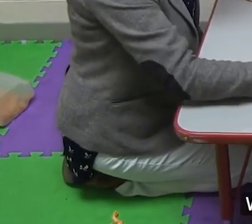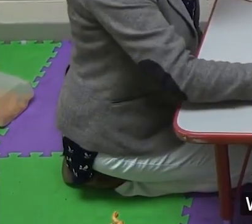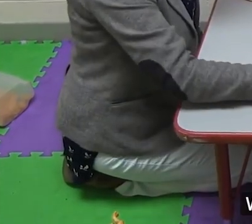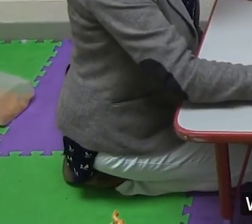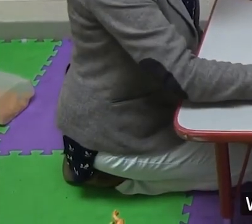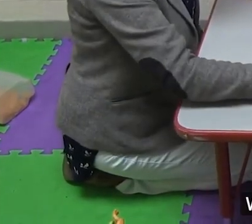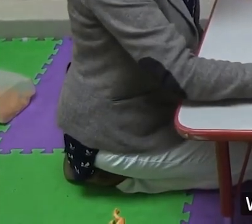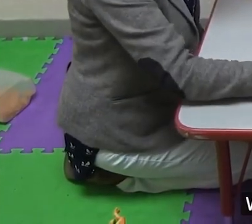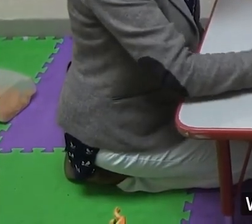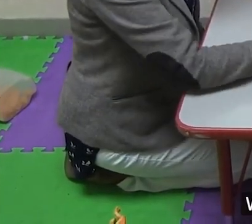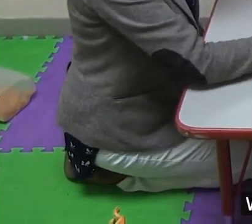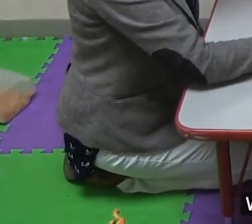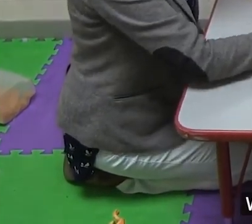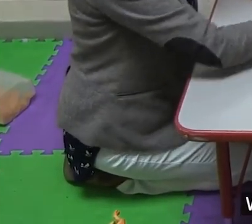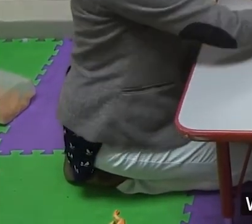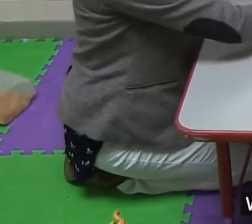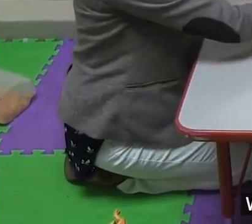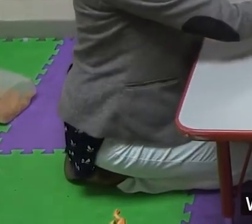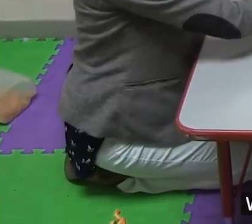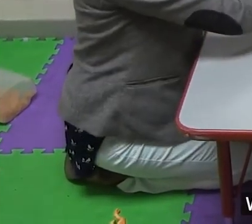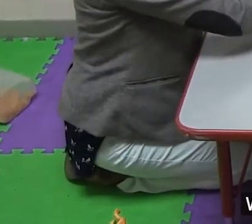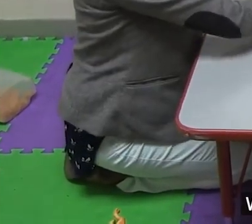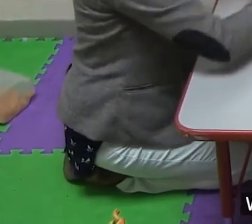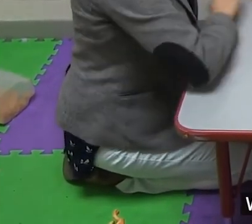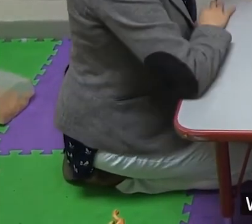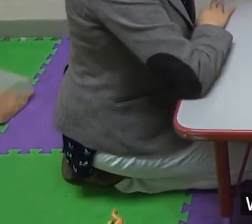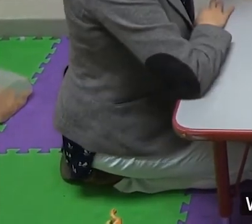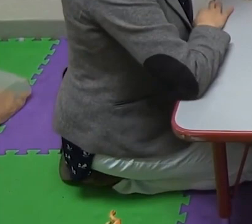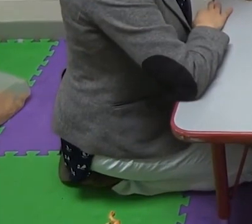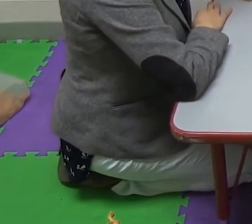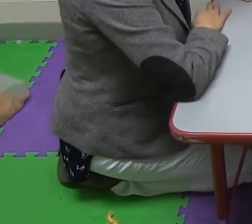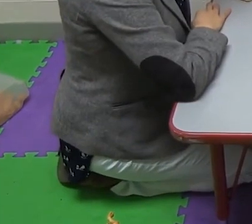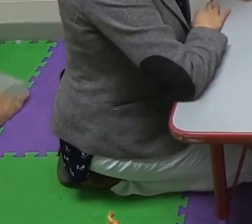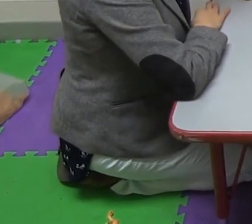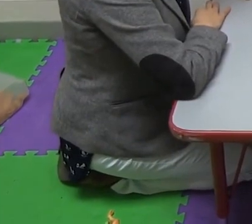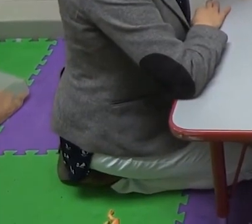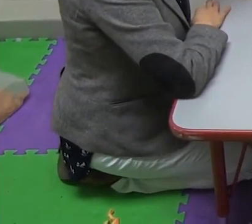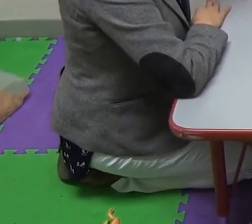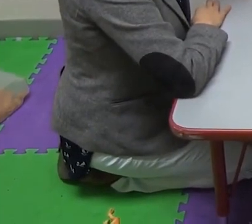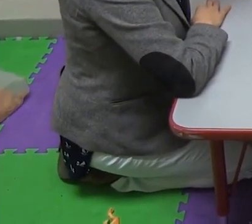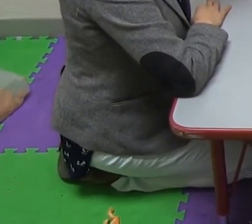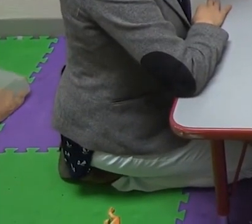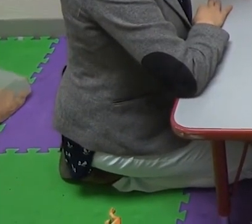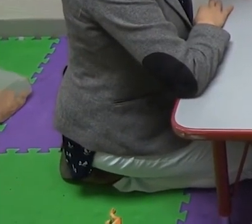We have maracas, ball, and bells.